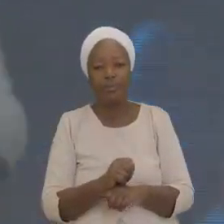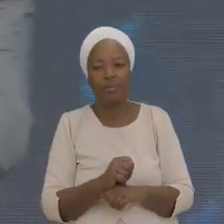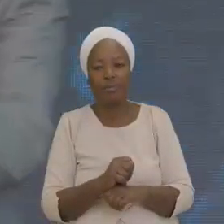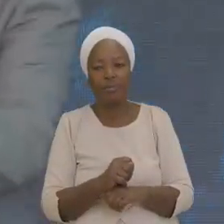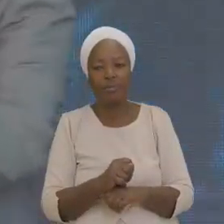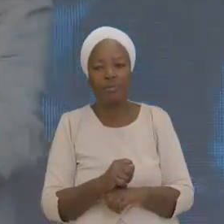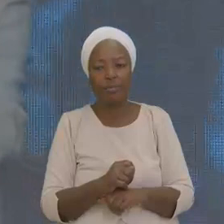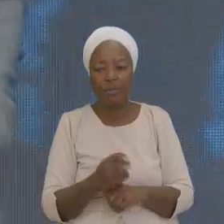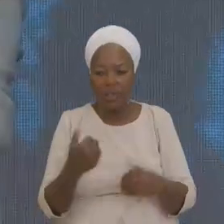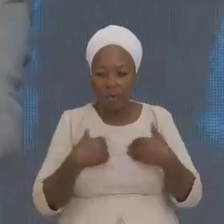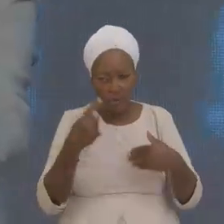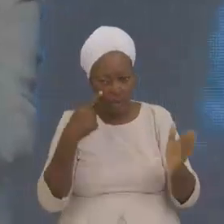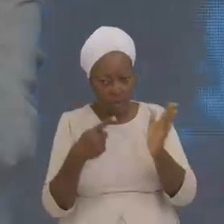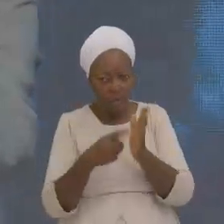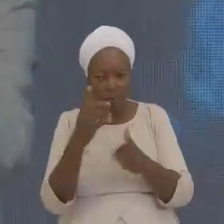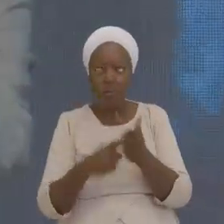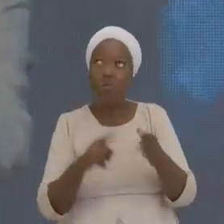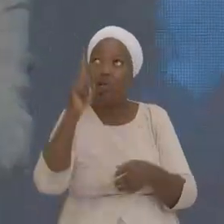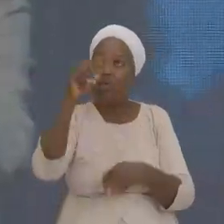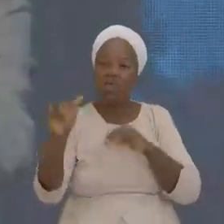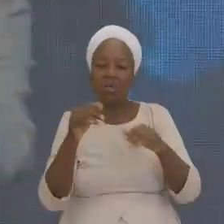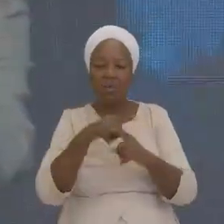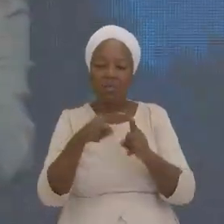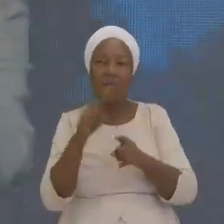Have you noticed what he did when he got to that temple?